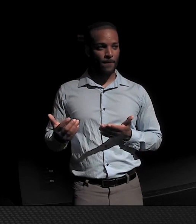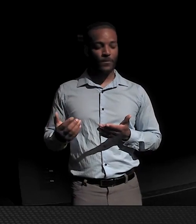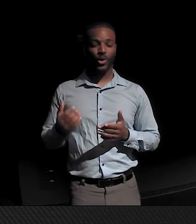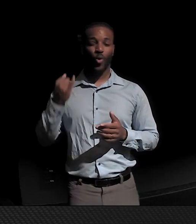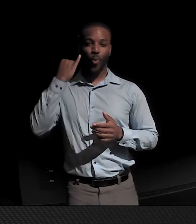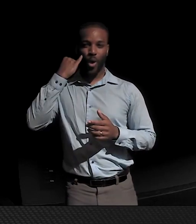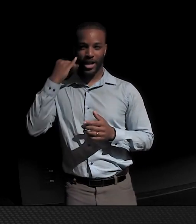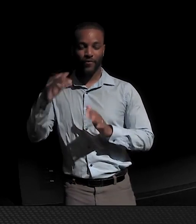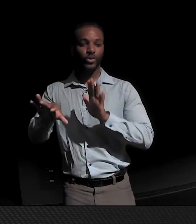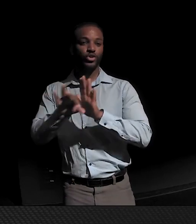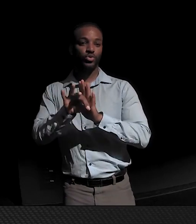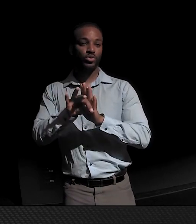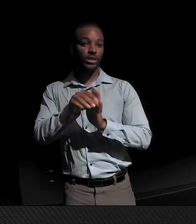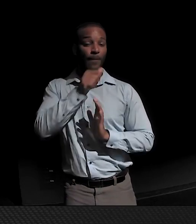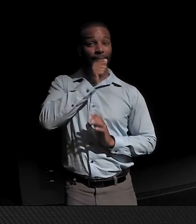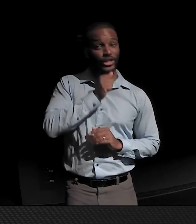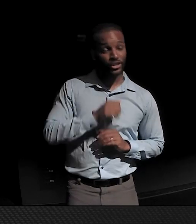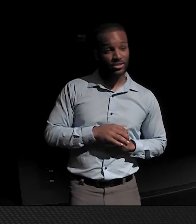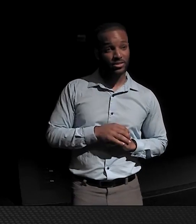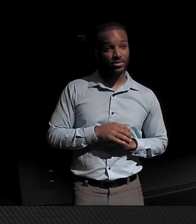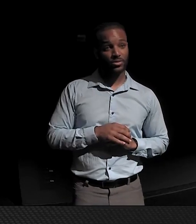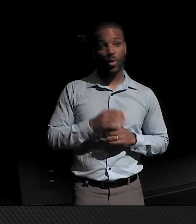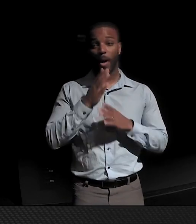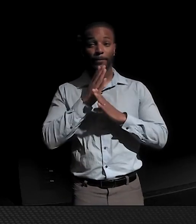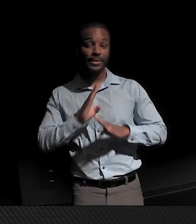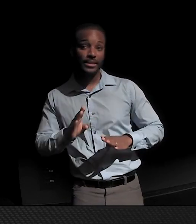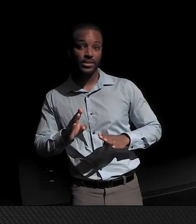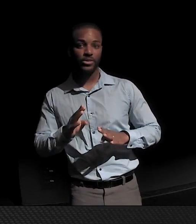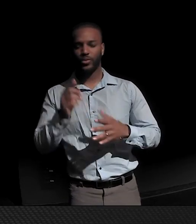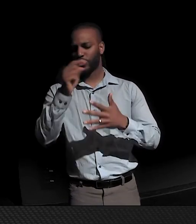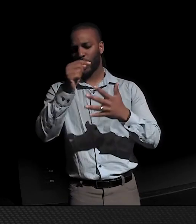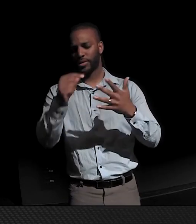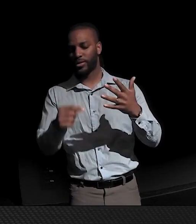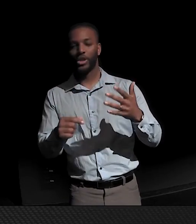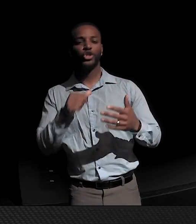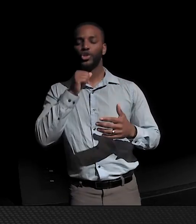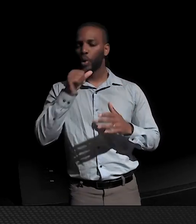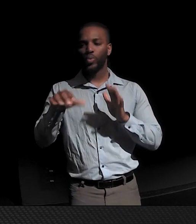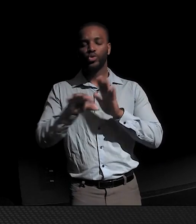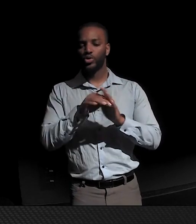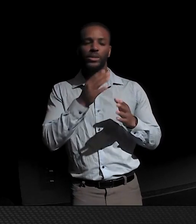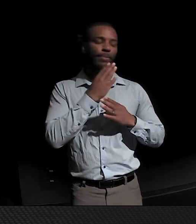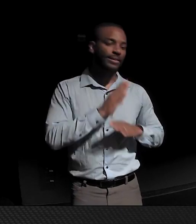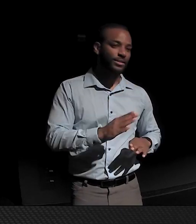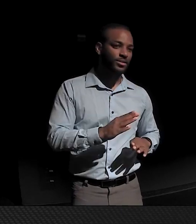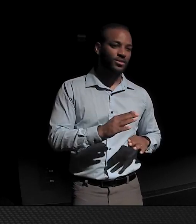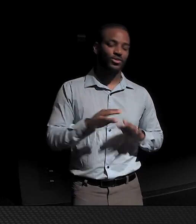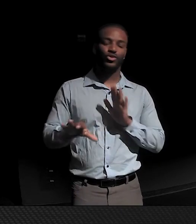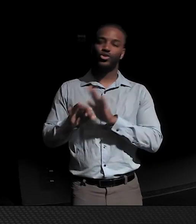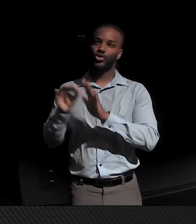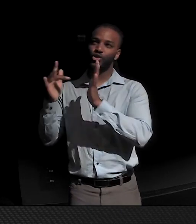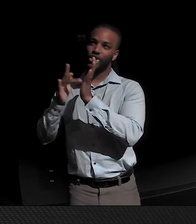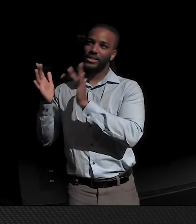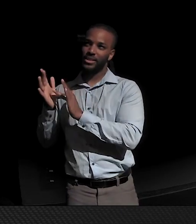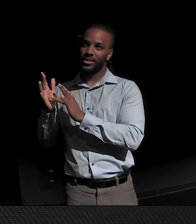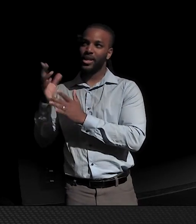What if we choose patience? What if we choose peace, right? We could go through all these. Don't choose peace. Choose Jesus and